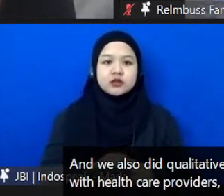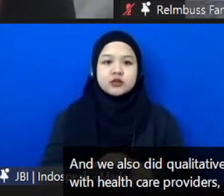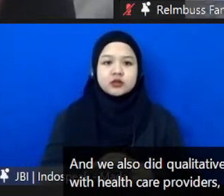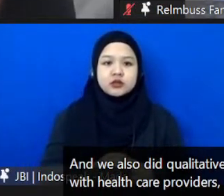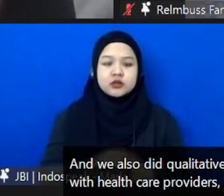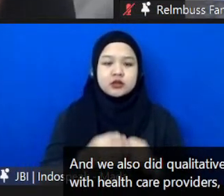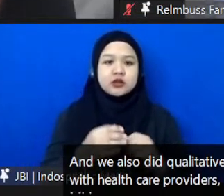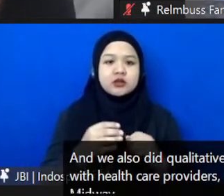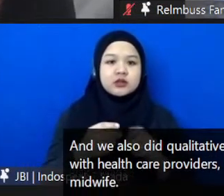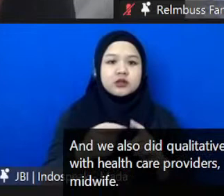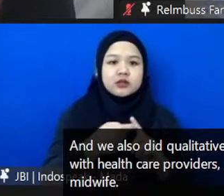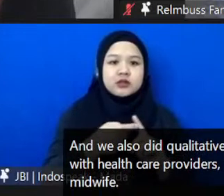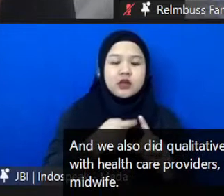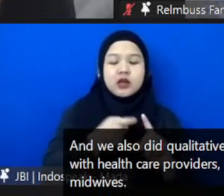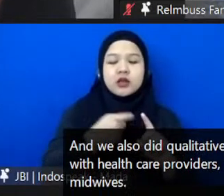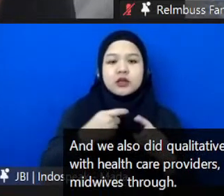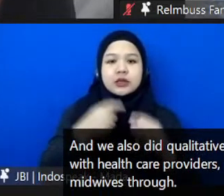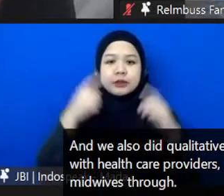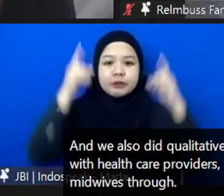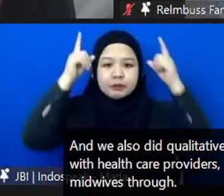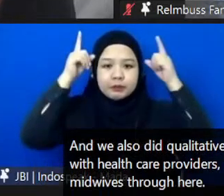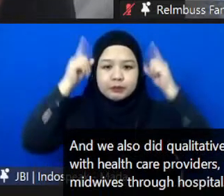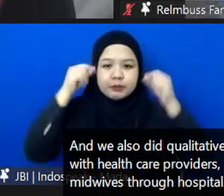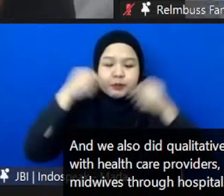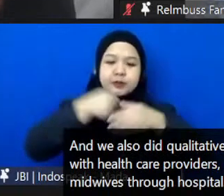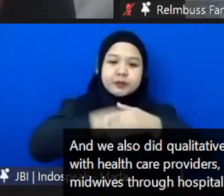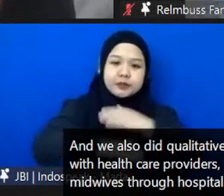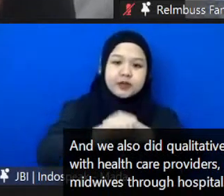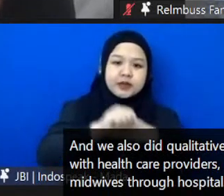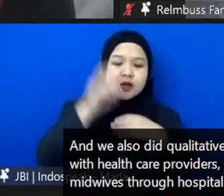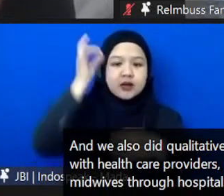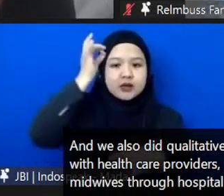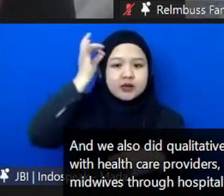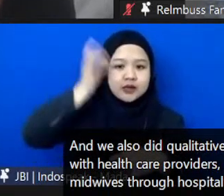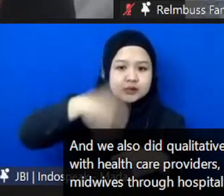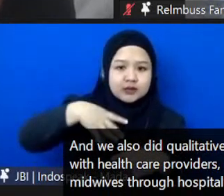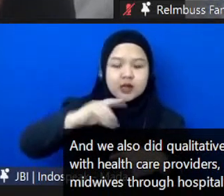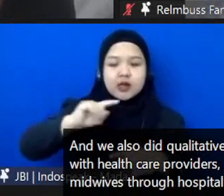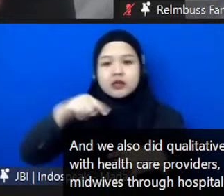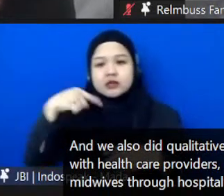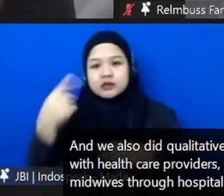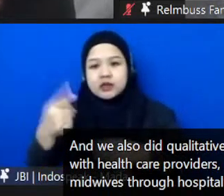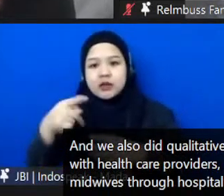village midwives through hospital directors, pharmacists,